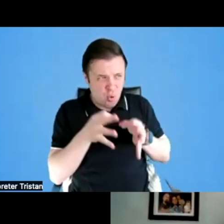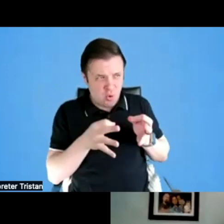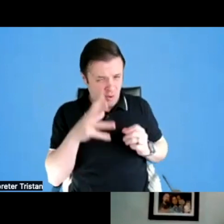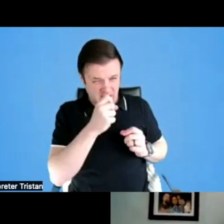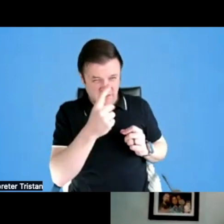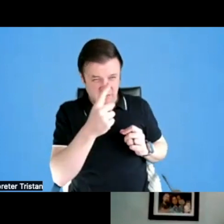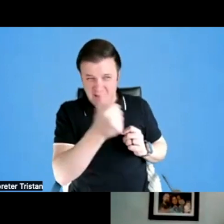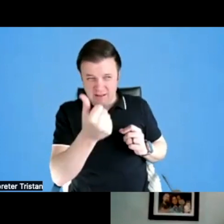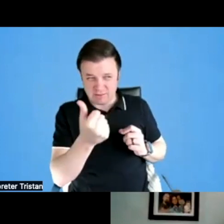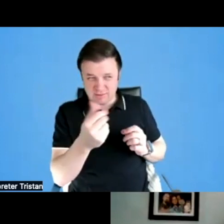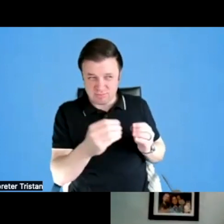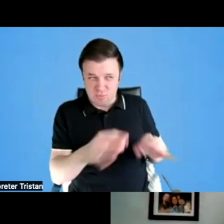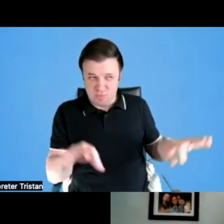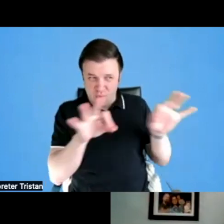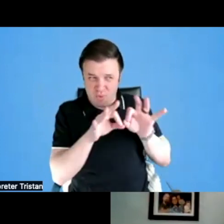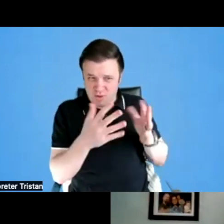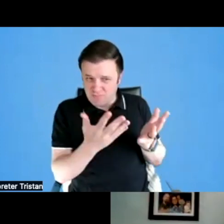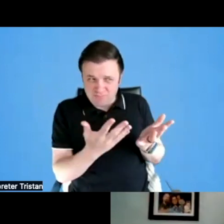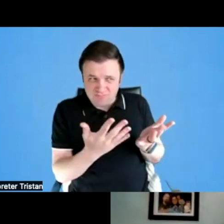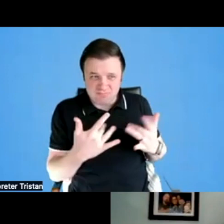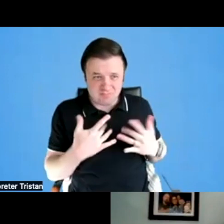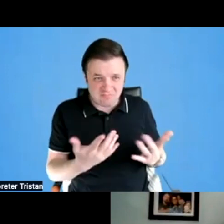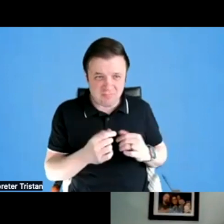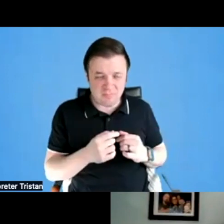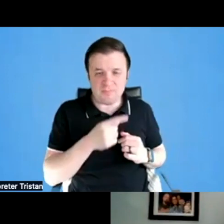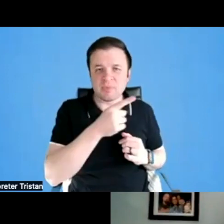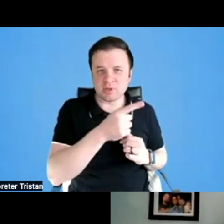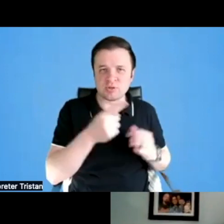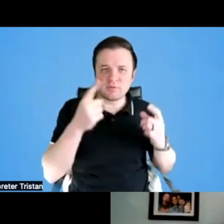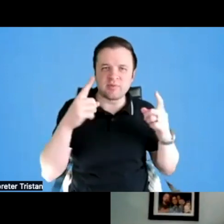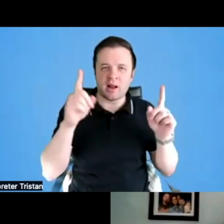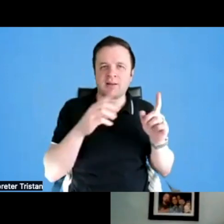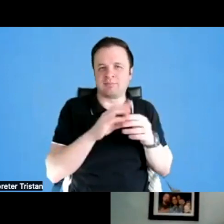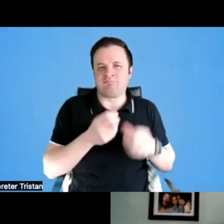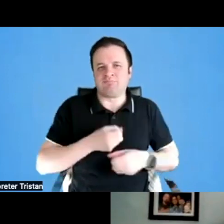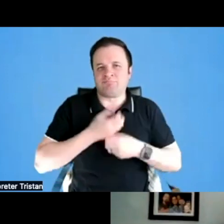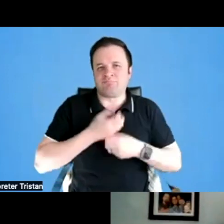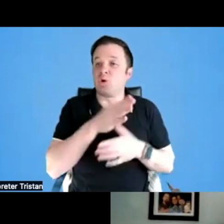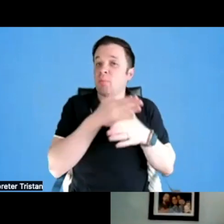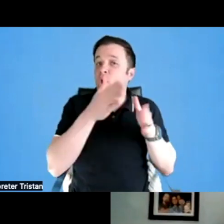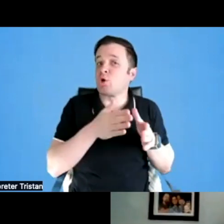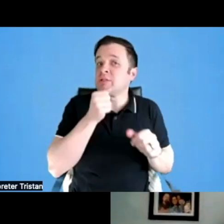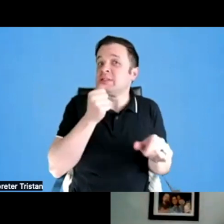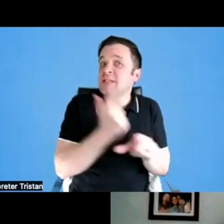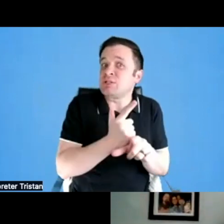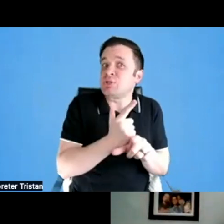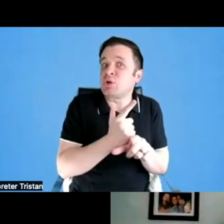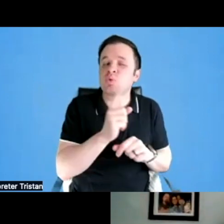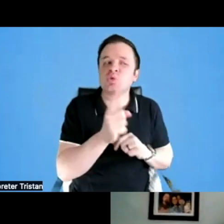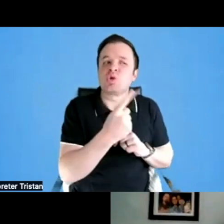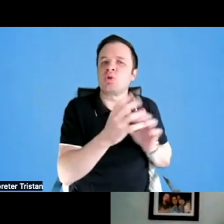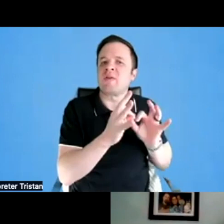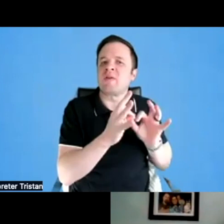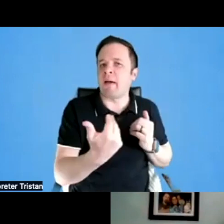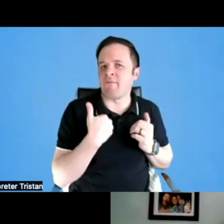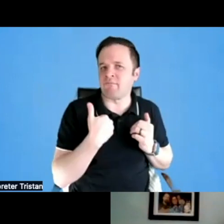else is more important. So can we talk about that? And she was finally able to say that her partner's sister was the only family that she